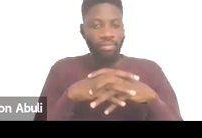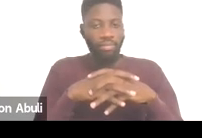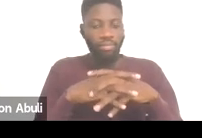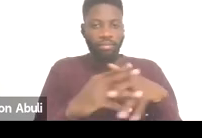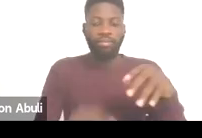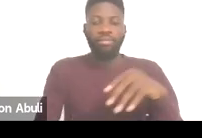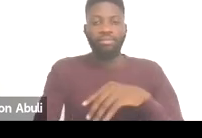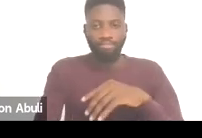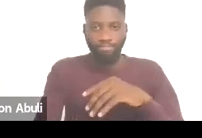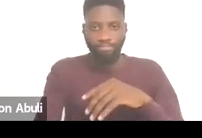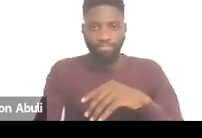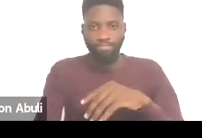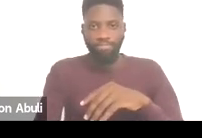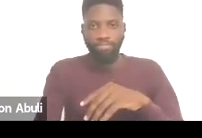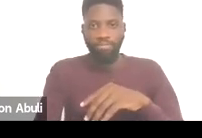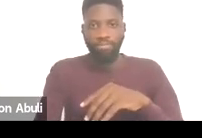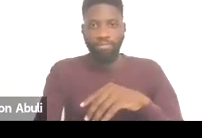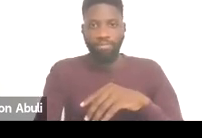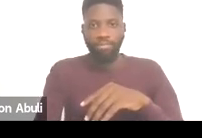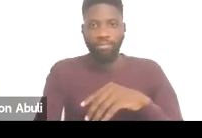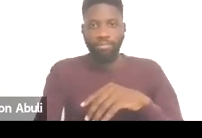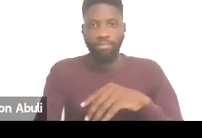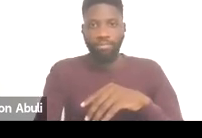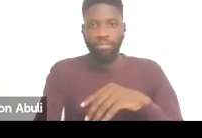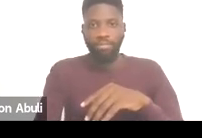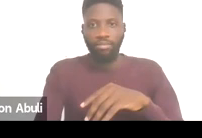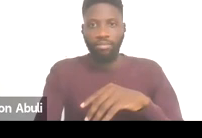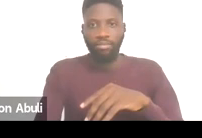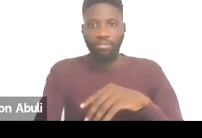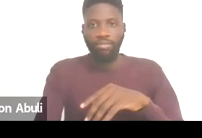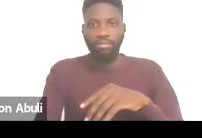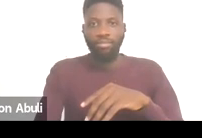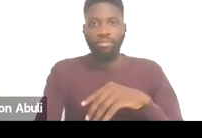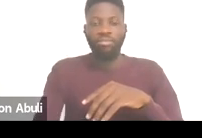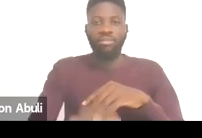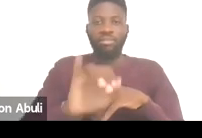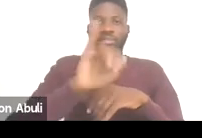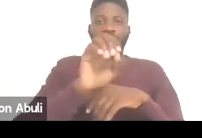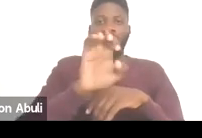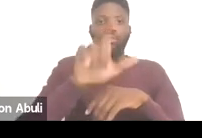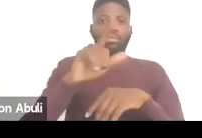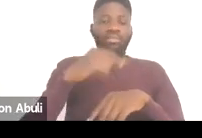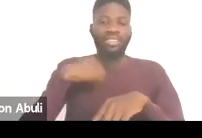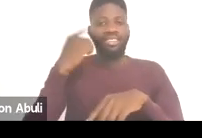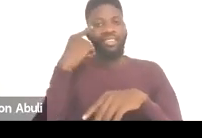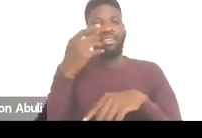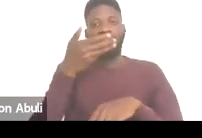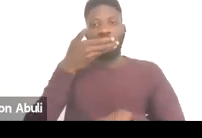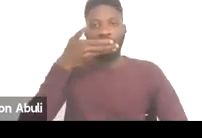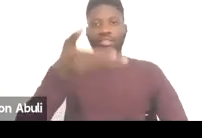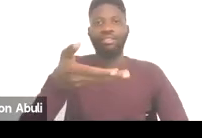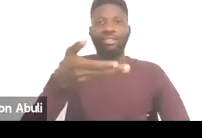I think, Joel, I've answered your question on mistreatment. This is on, I think this is in line